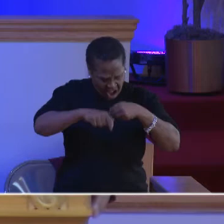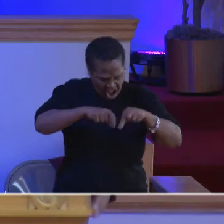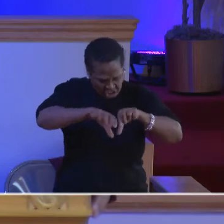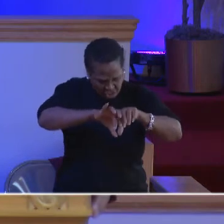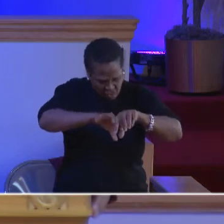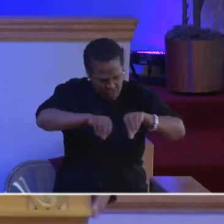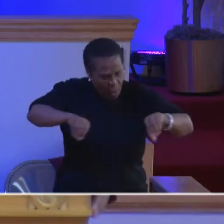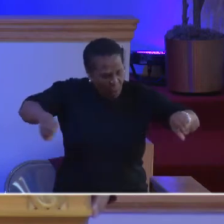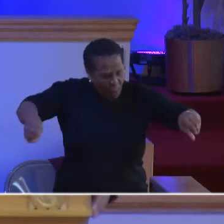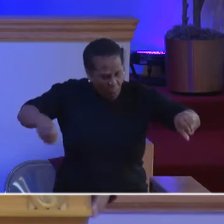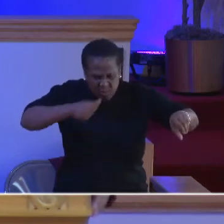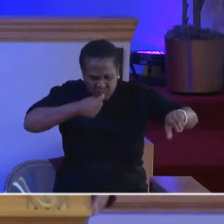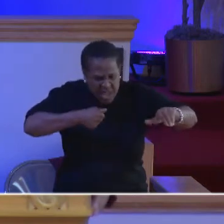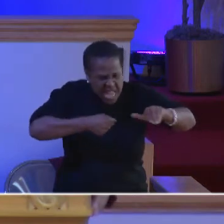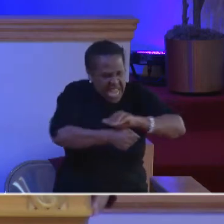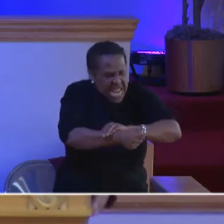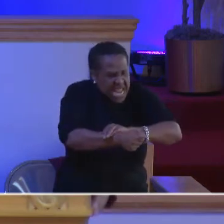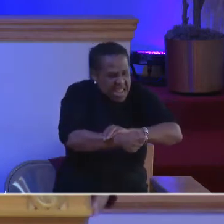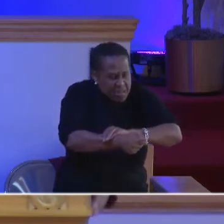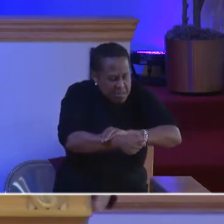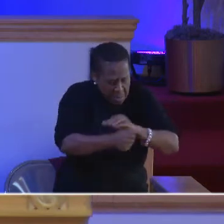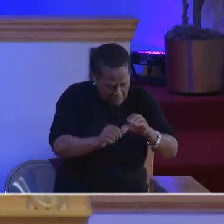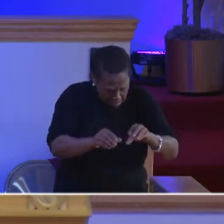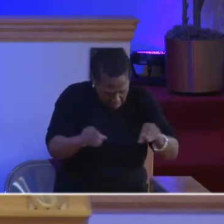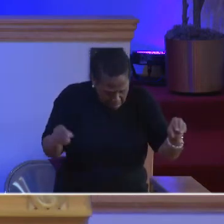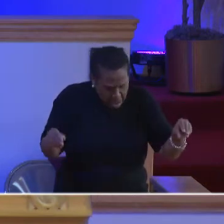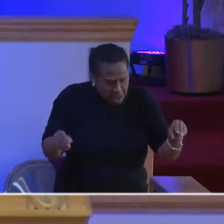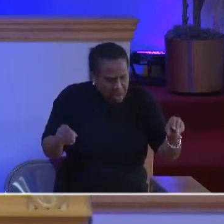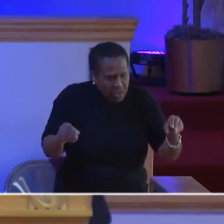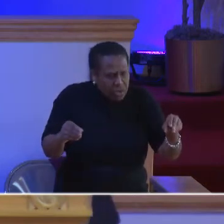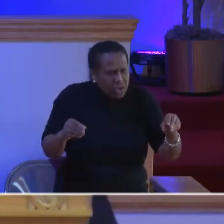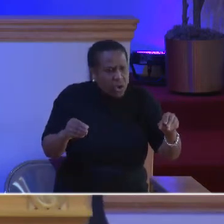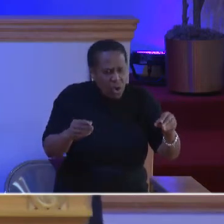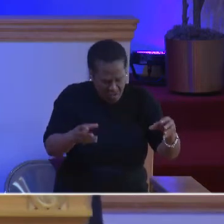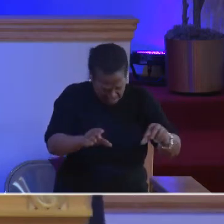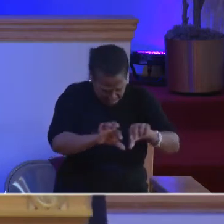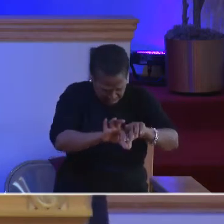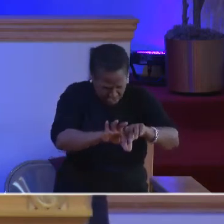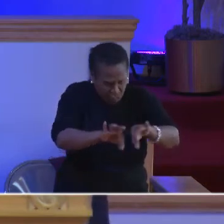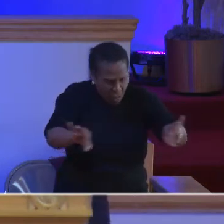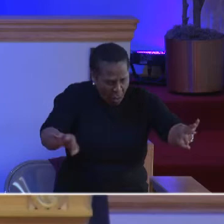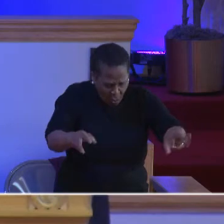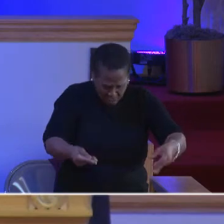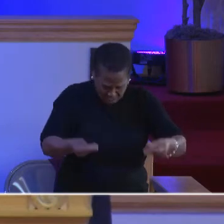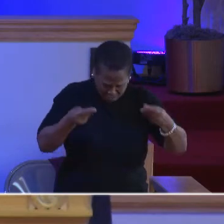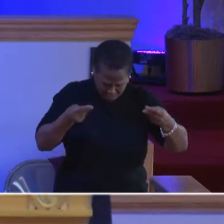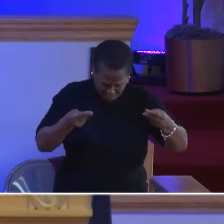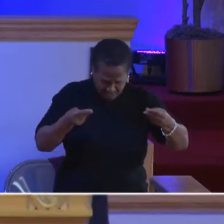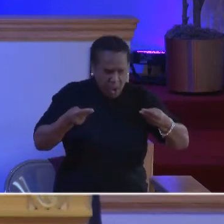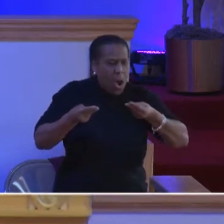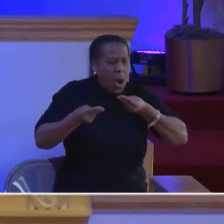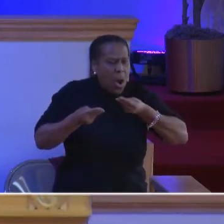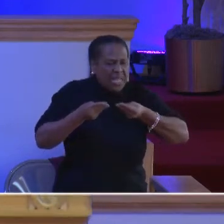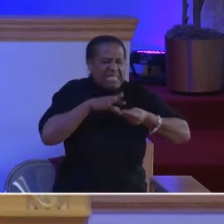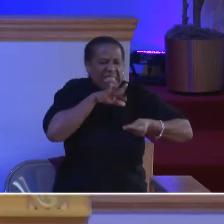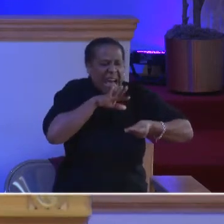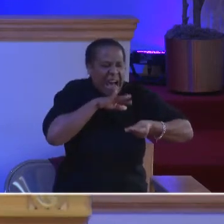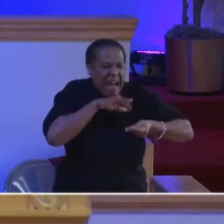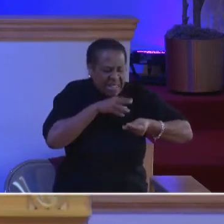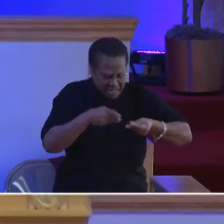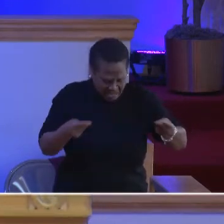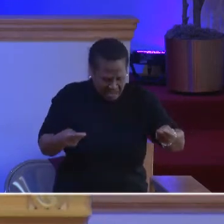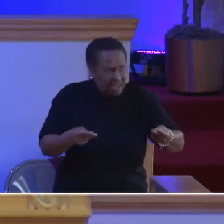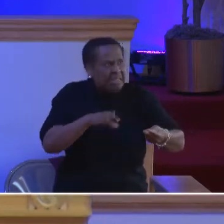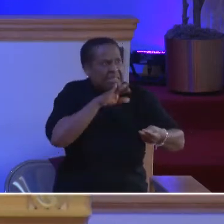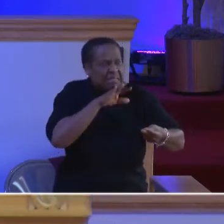hidden somewhere in the temple. He blows off the dust. Look at this now. He blows